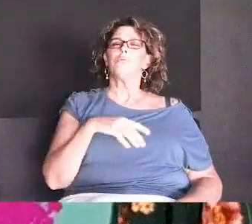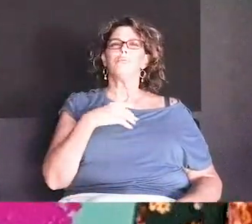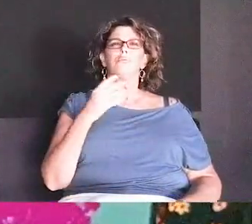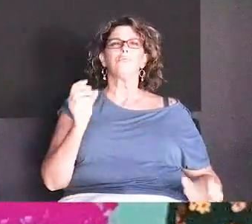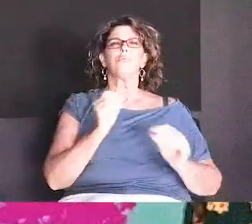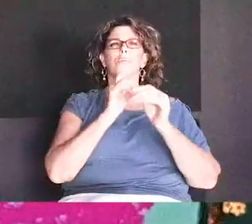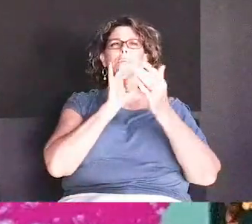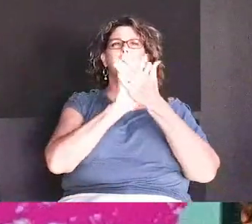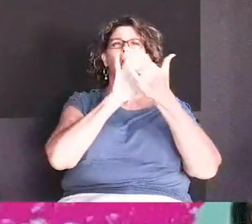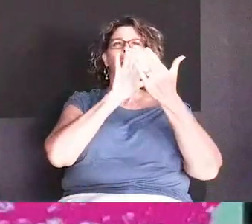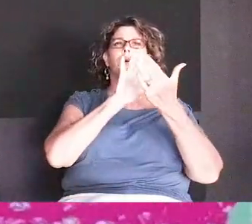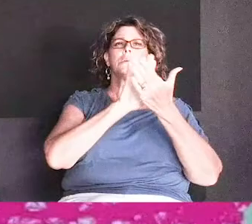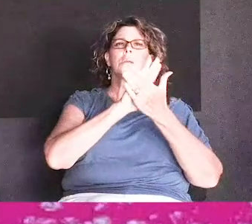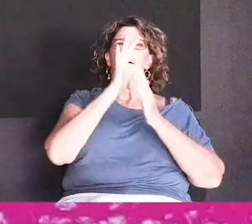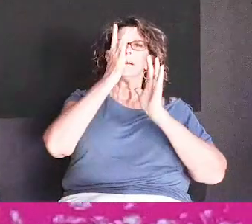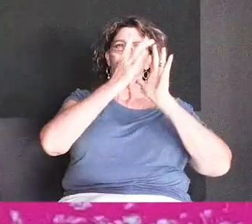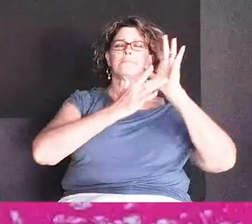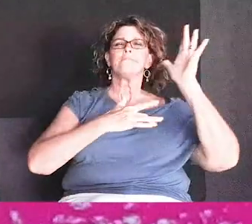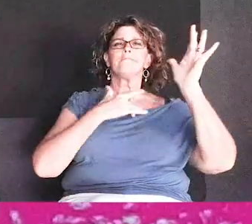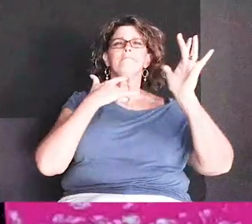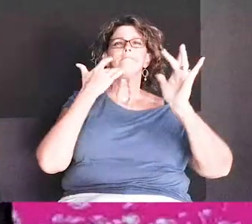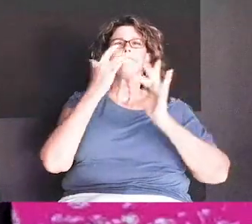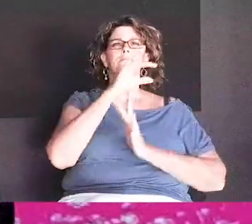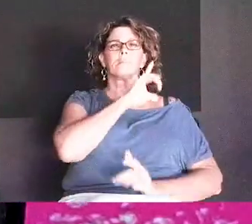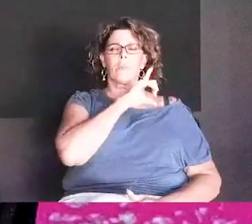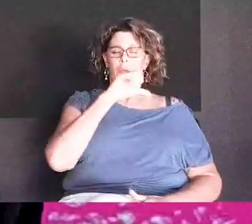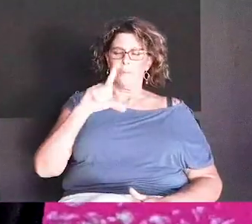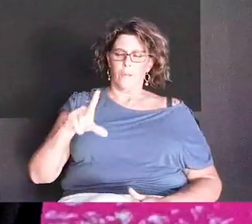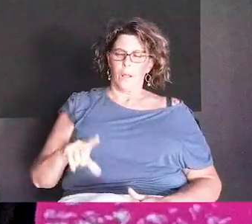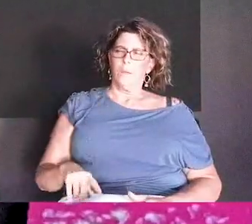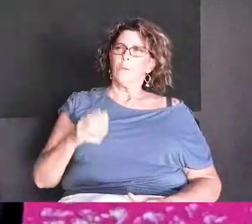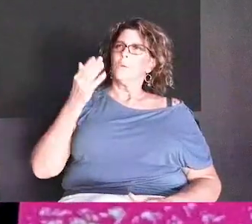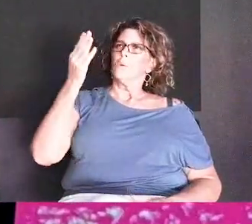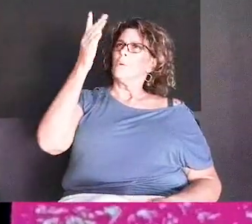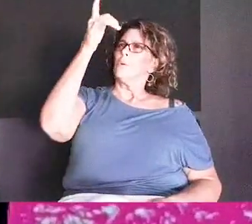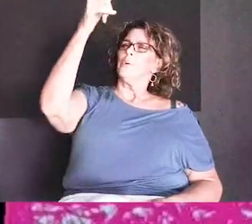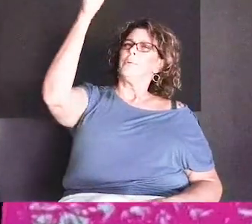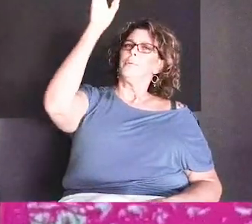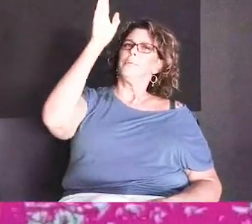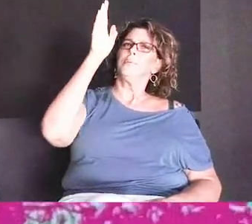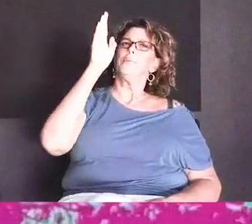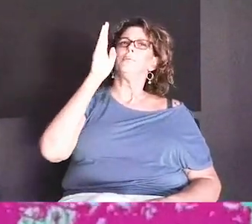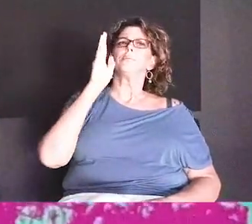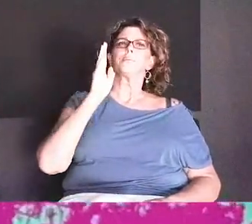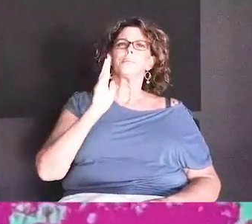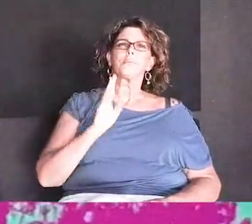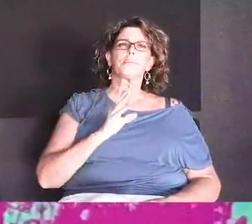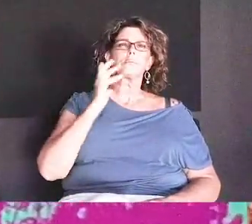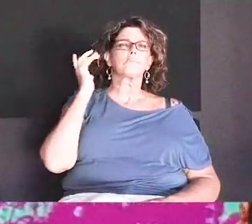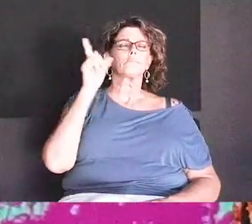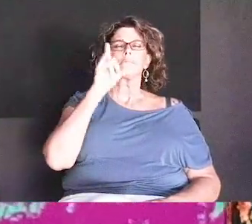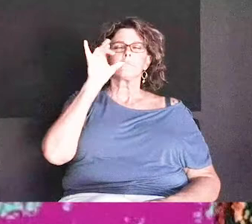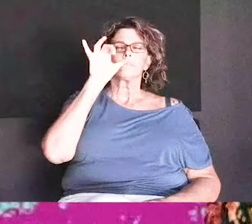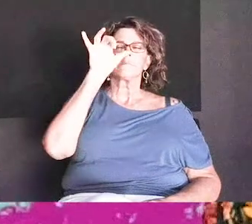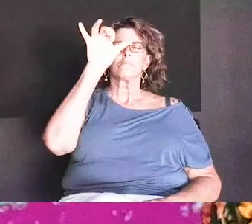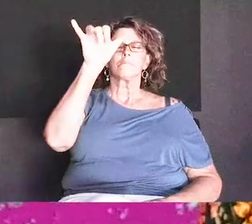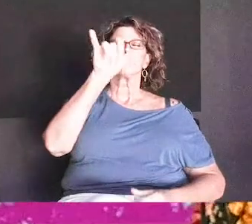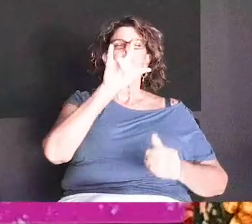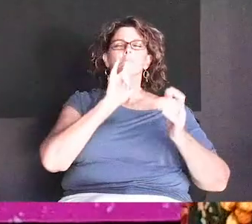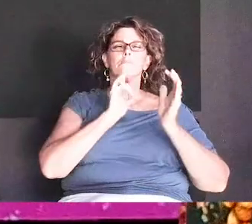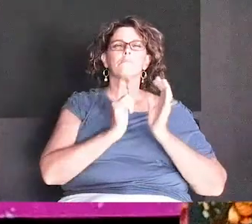alone. Oh, praise the name of the Lord our God.